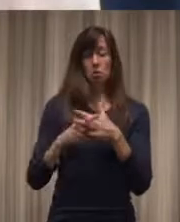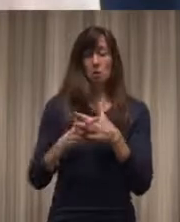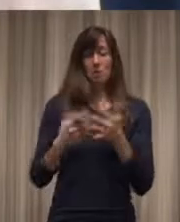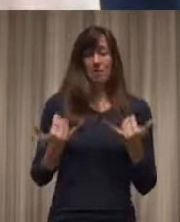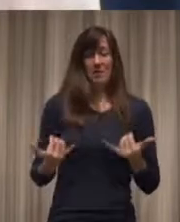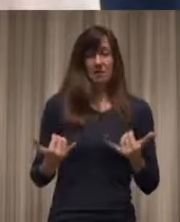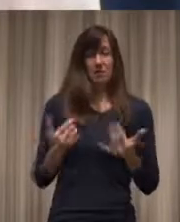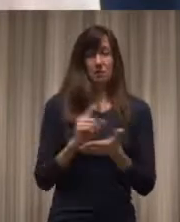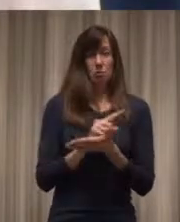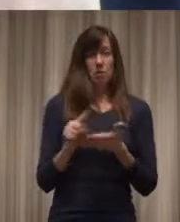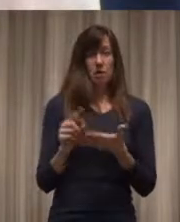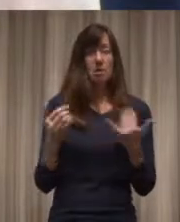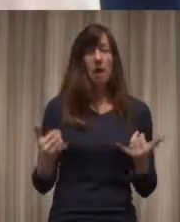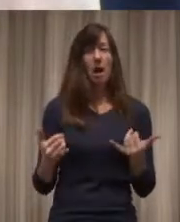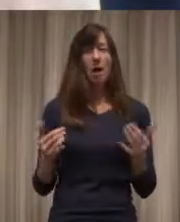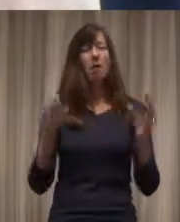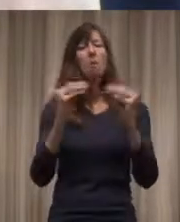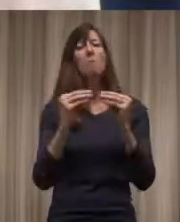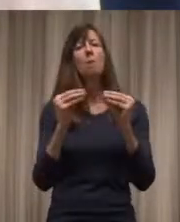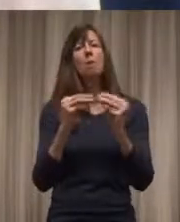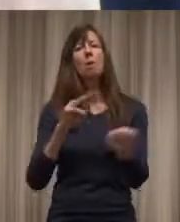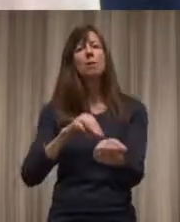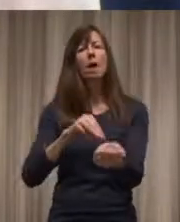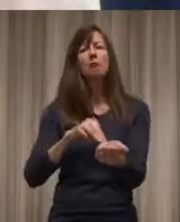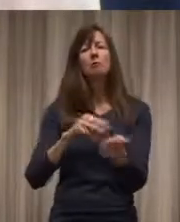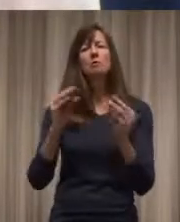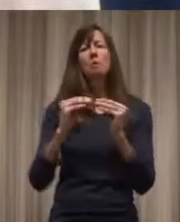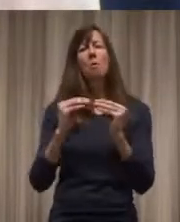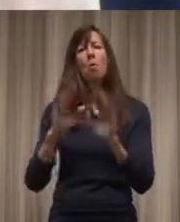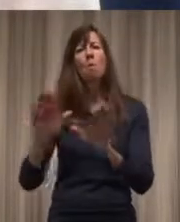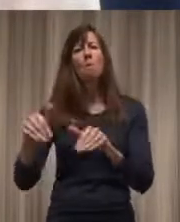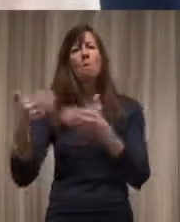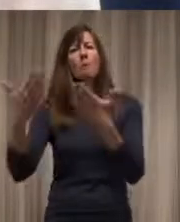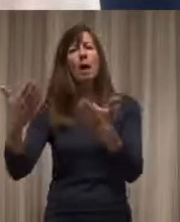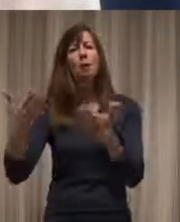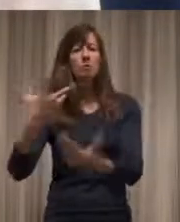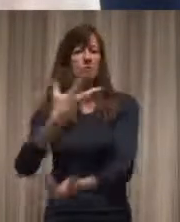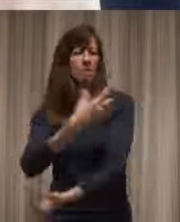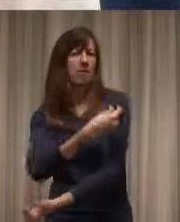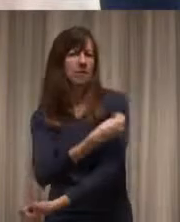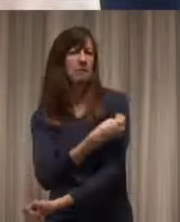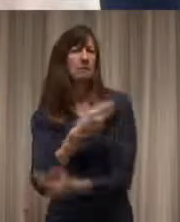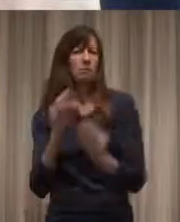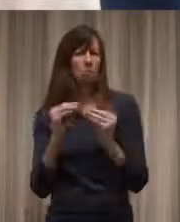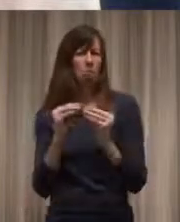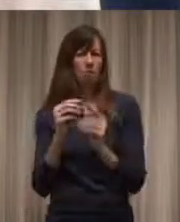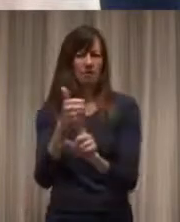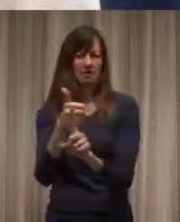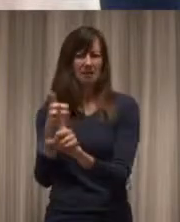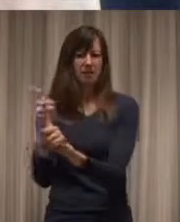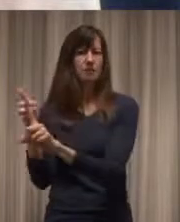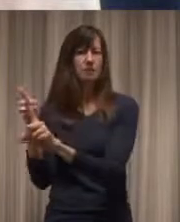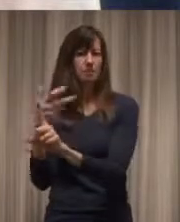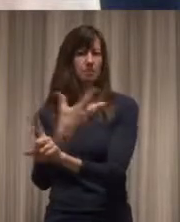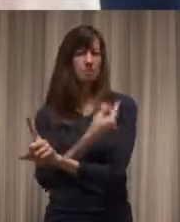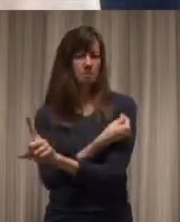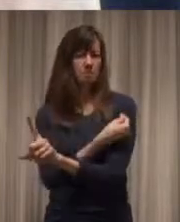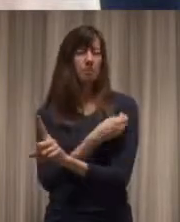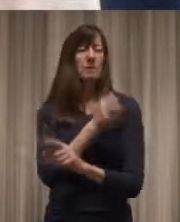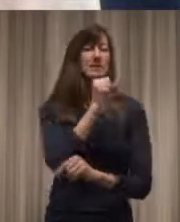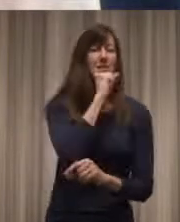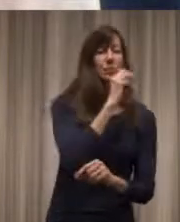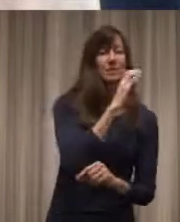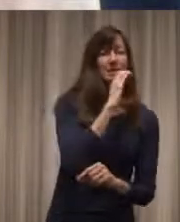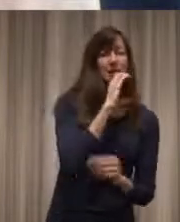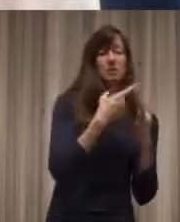and providers are being vaccinated. Our senior facilities are continuing to get vaccinated. Starting